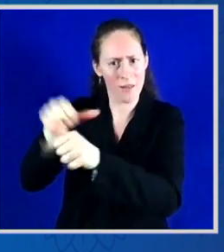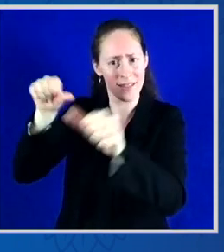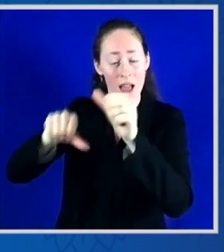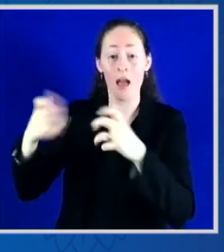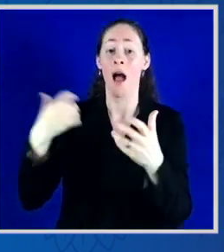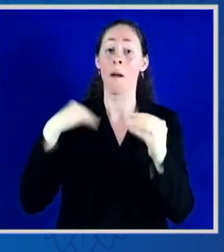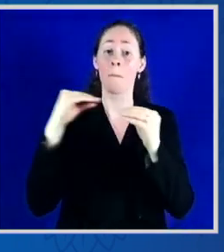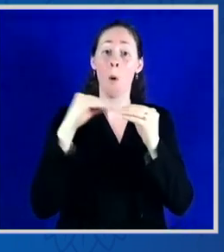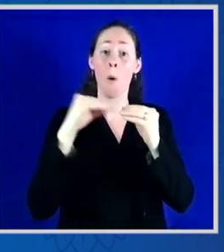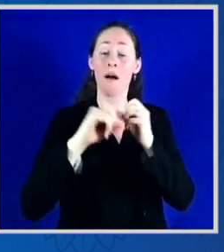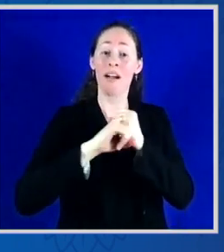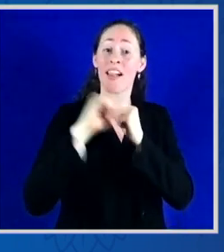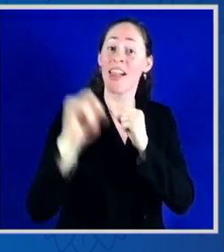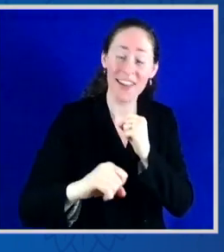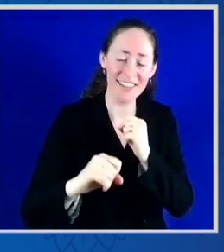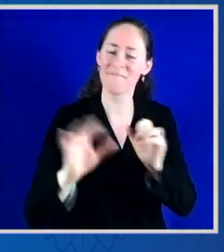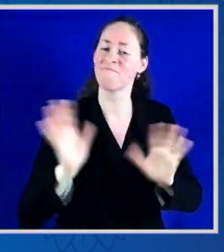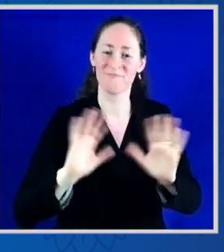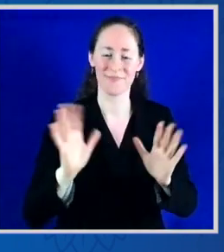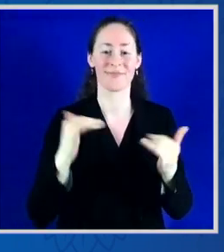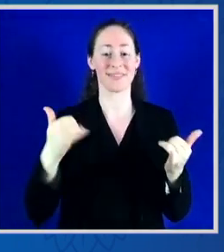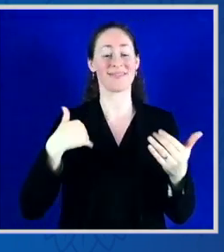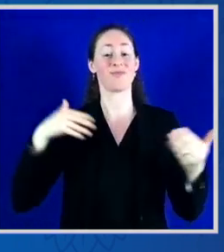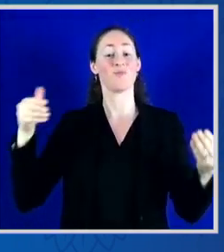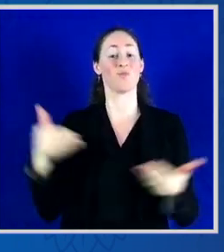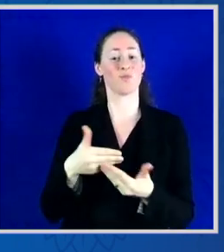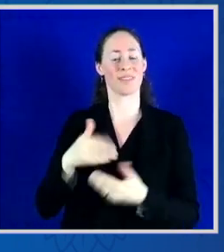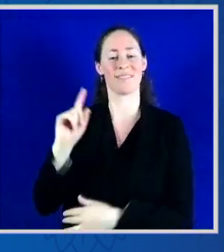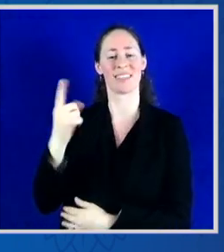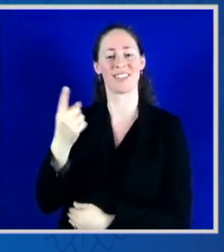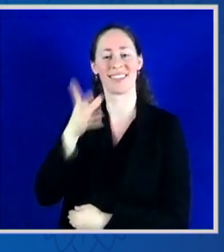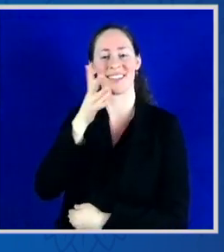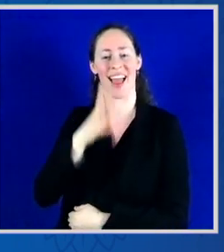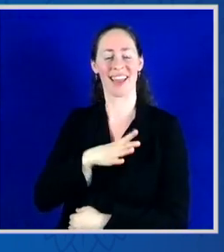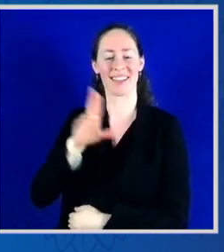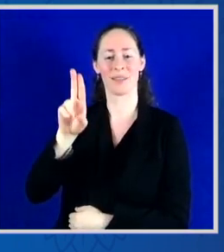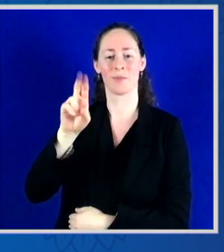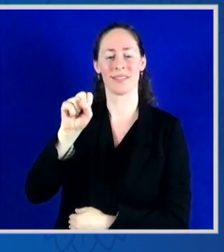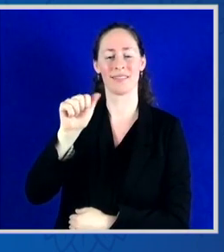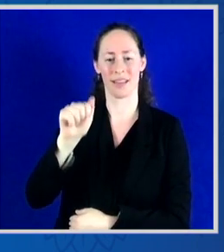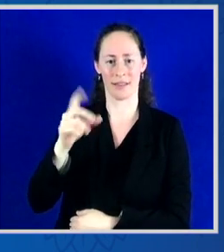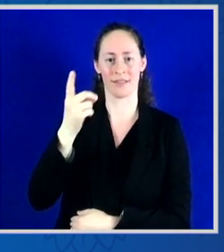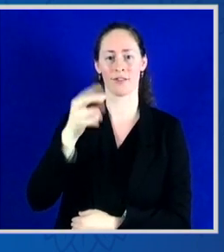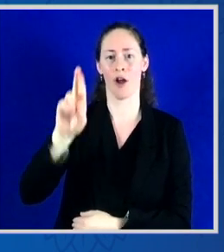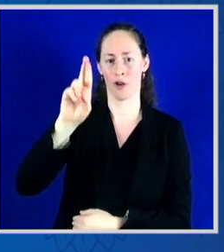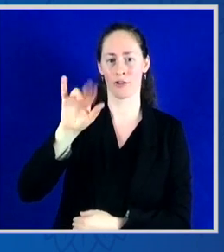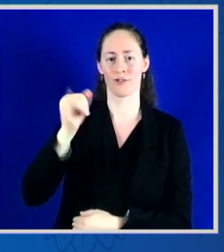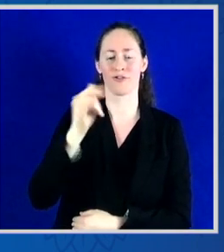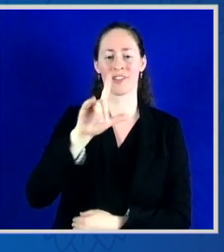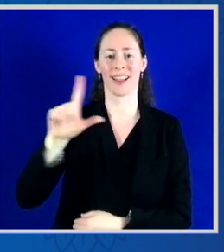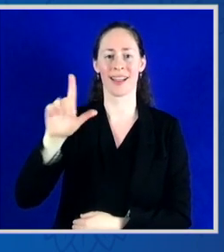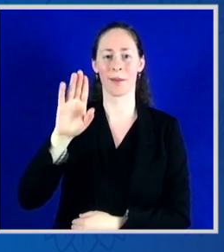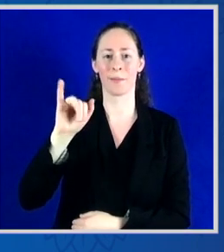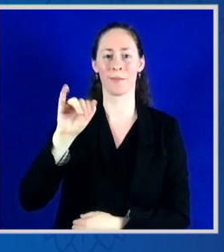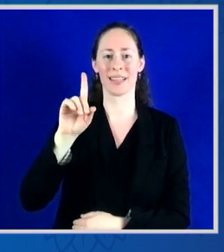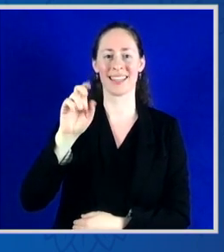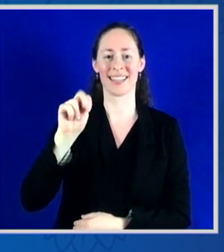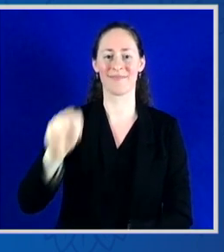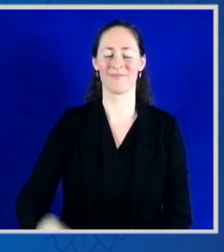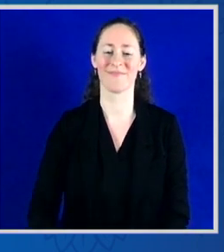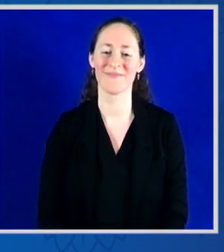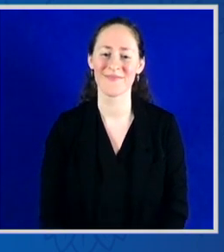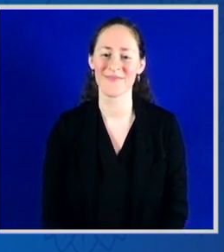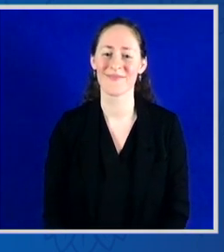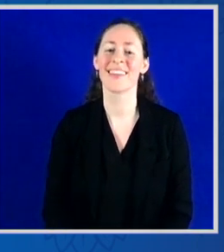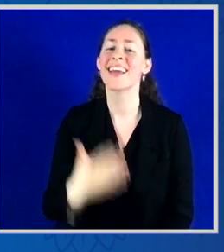you all to the First Lady of the United States, Dr. Jill Biden. Thank you, Cedric. You know, every morning